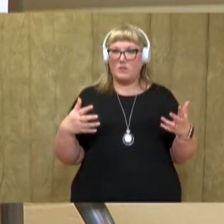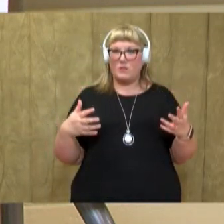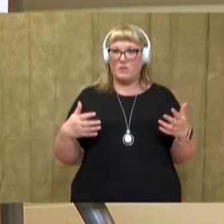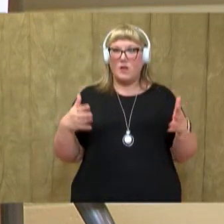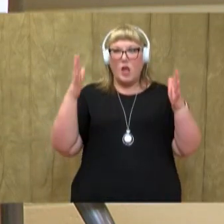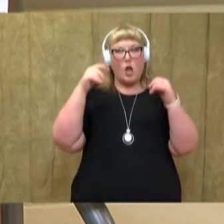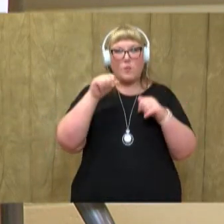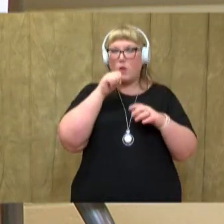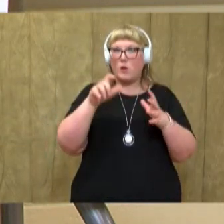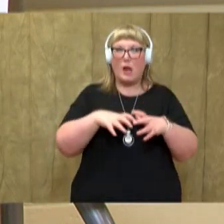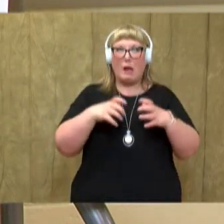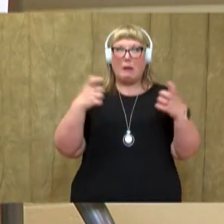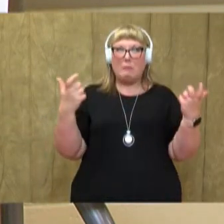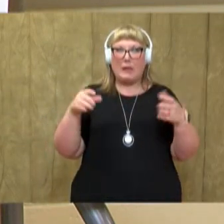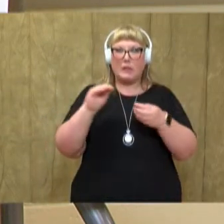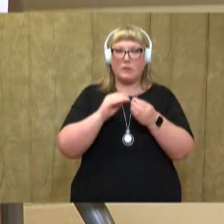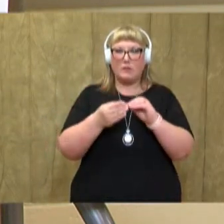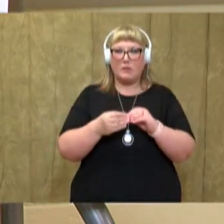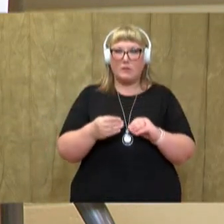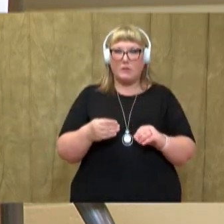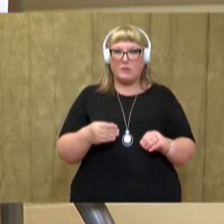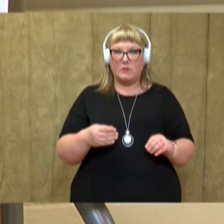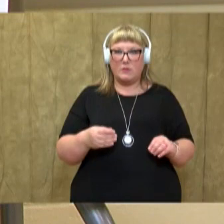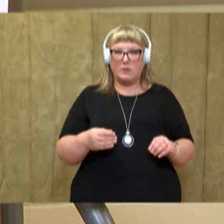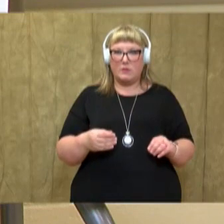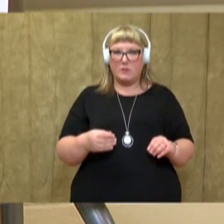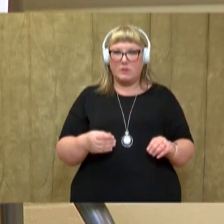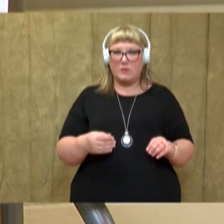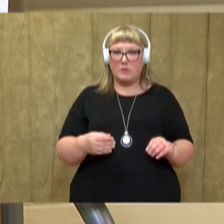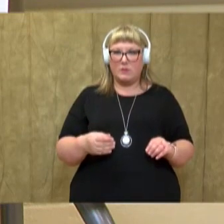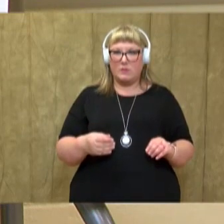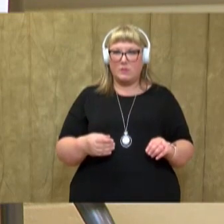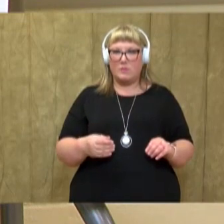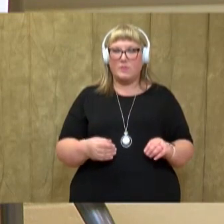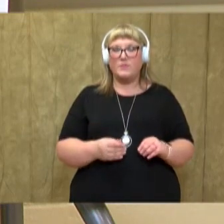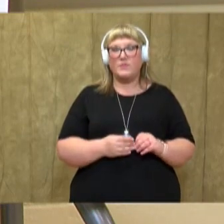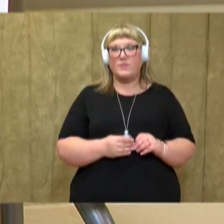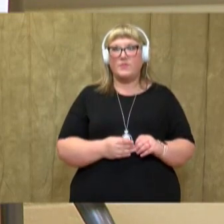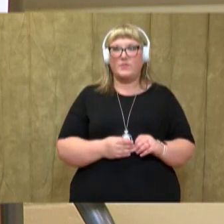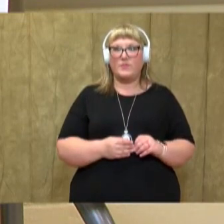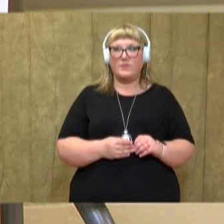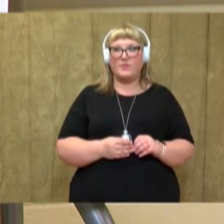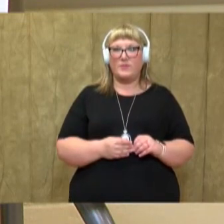big numbers because I'm not sure that they're going to fit on our cone.